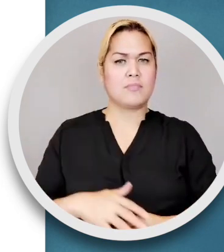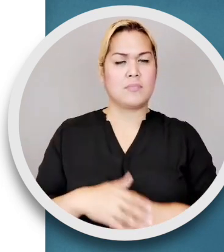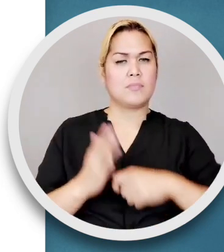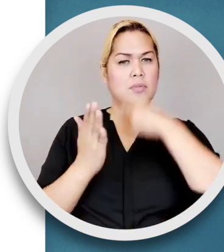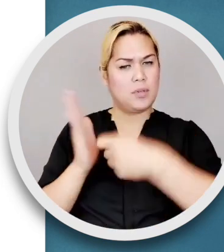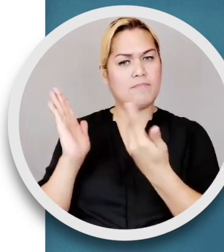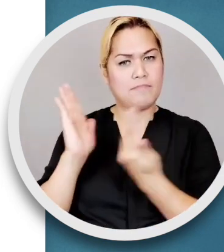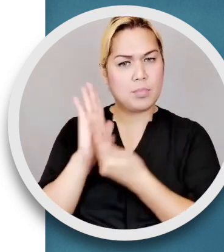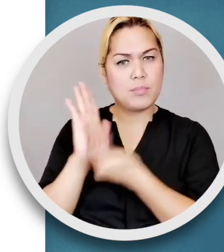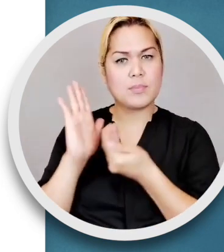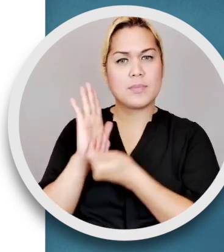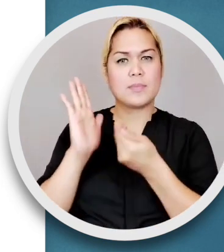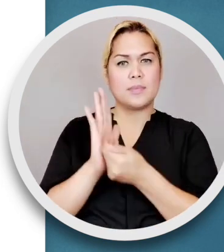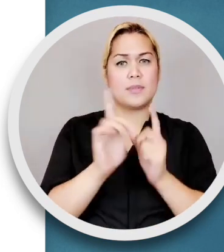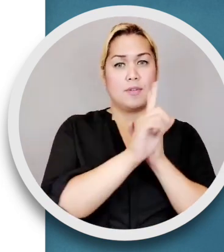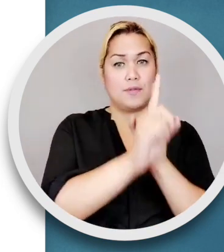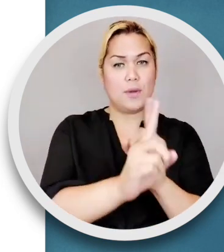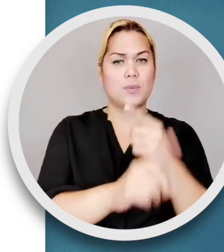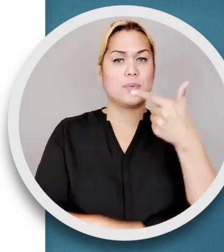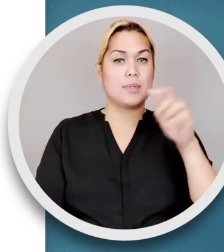SARD GESI framework as a guide.